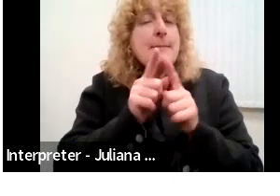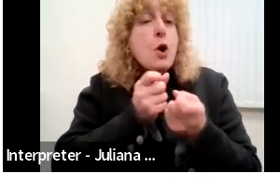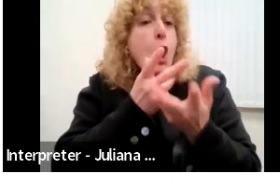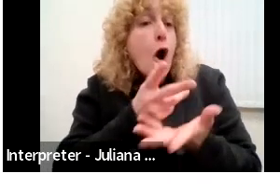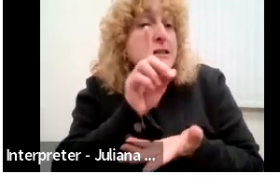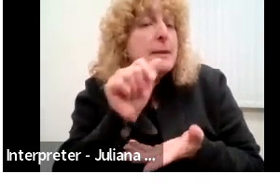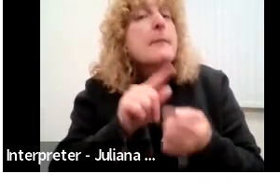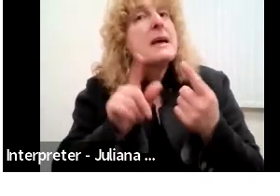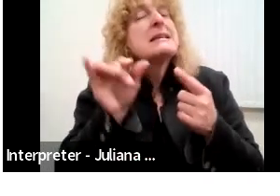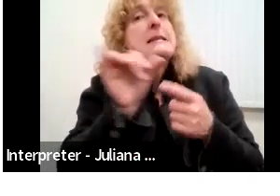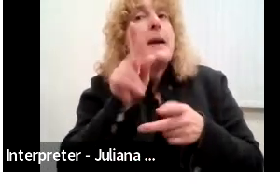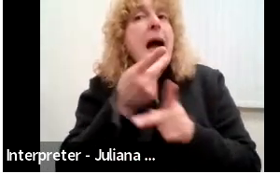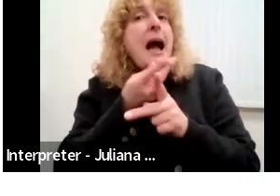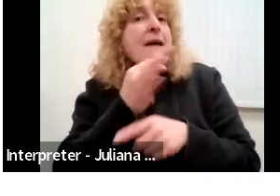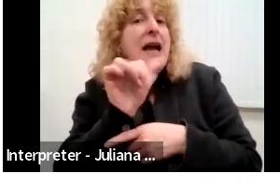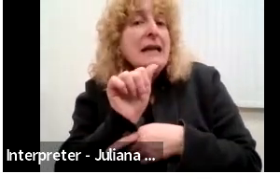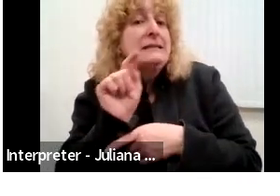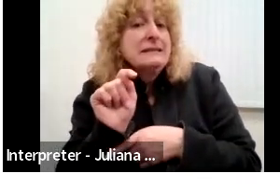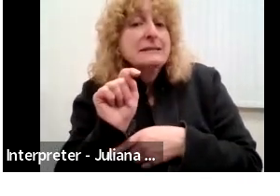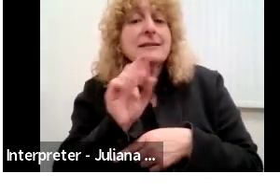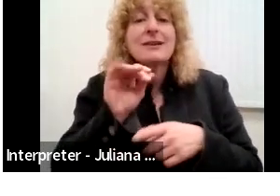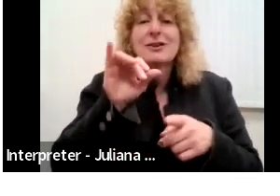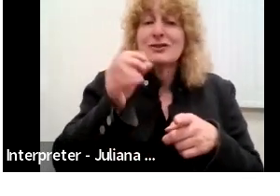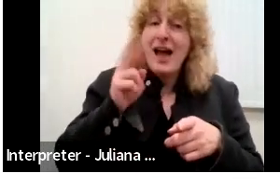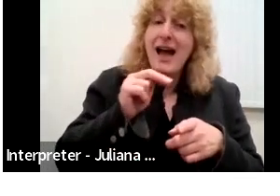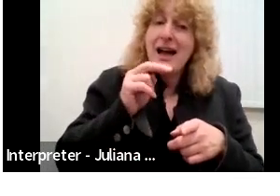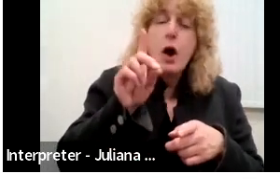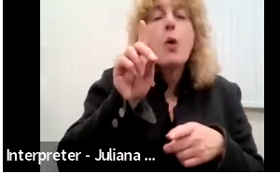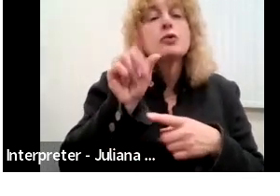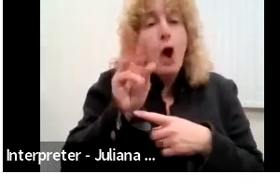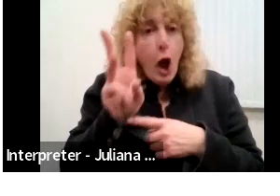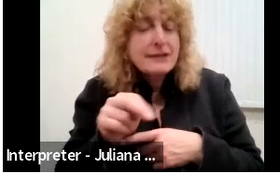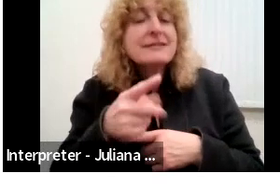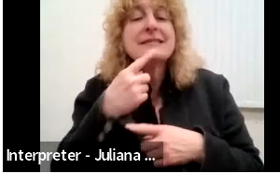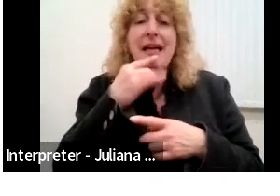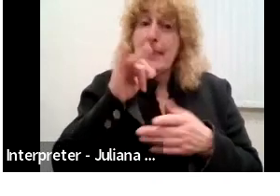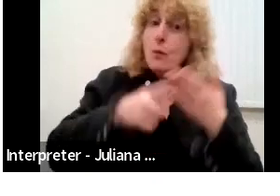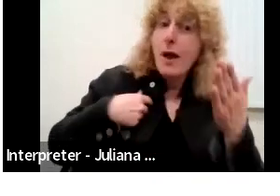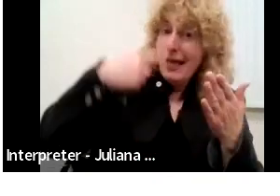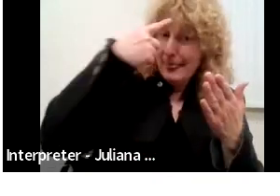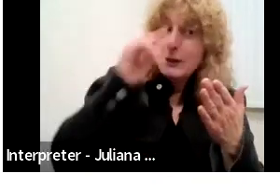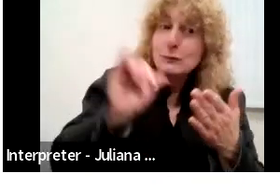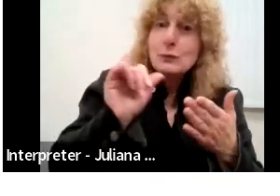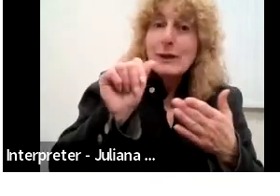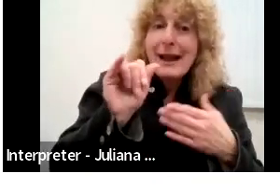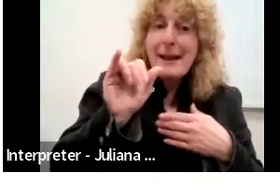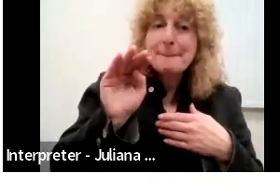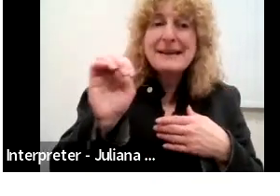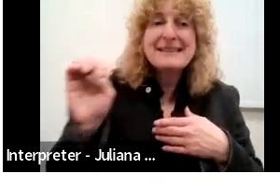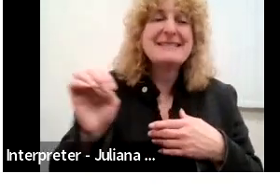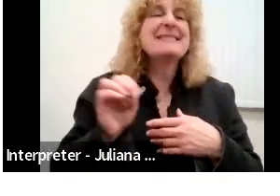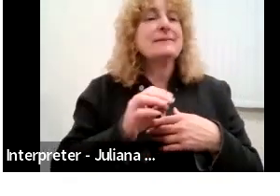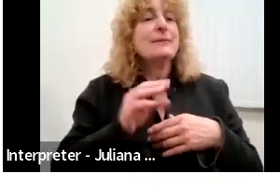And Dawn says, that's what I was thinking too, Amy. Thank you. And sensory seekers.